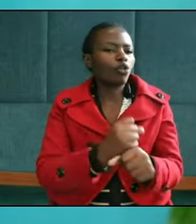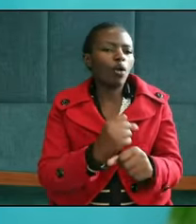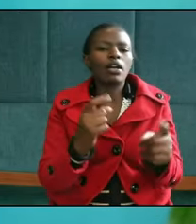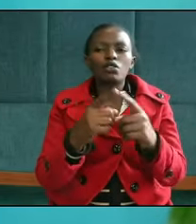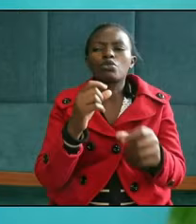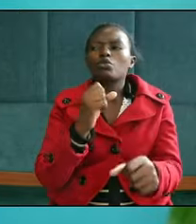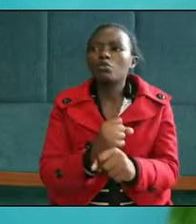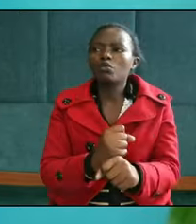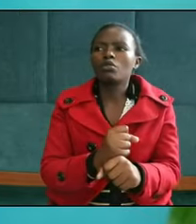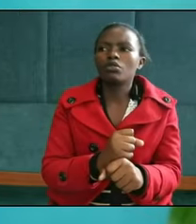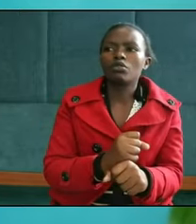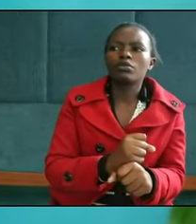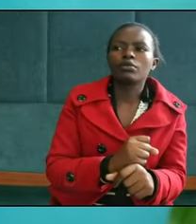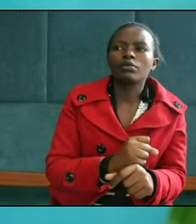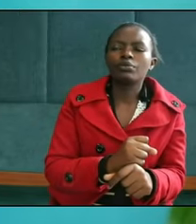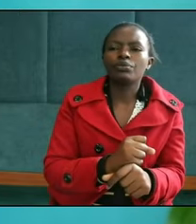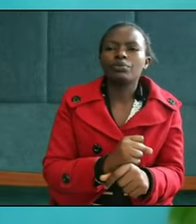However low or